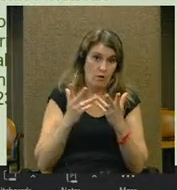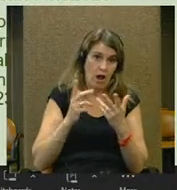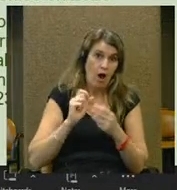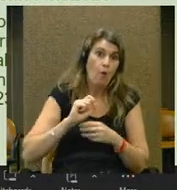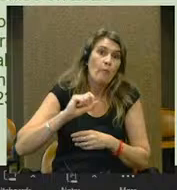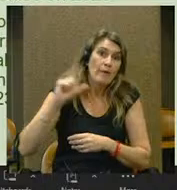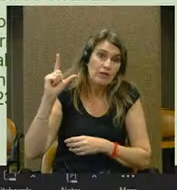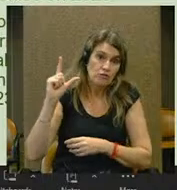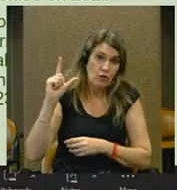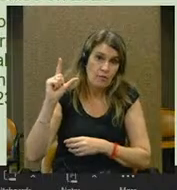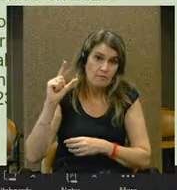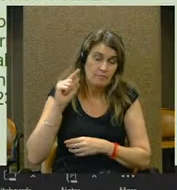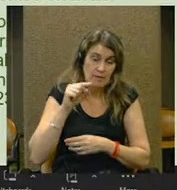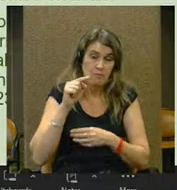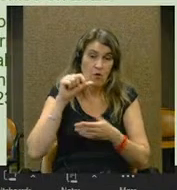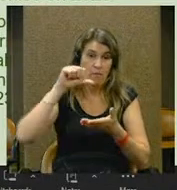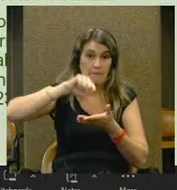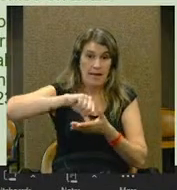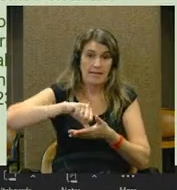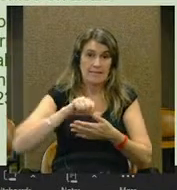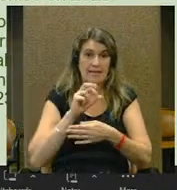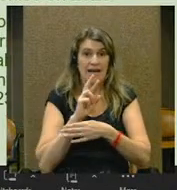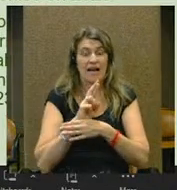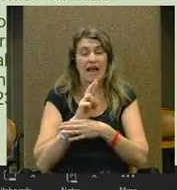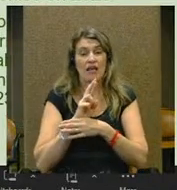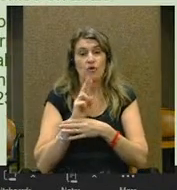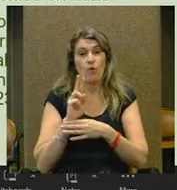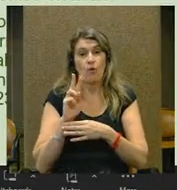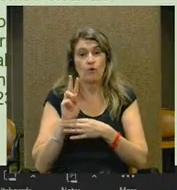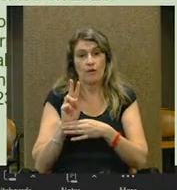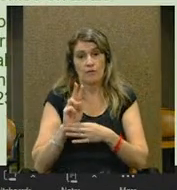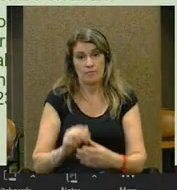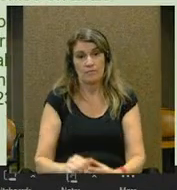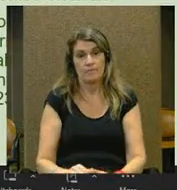are not yet seeking these out.